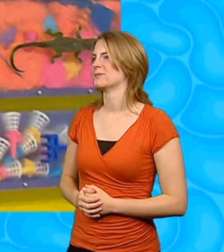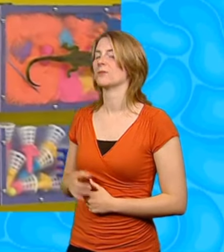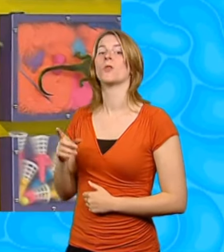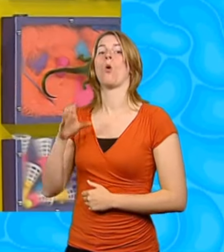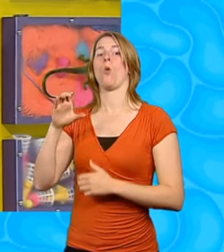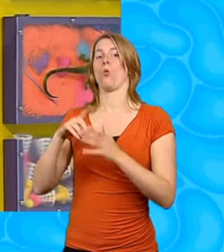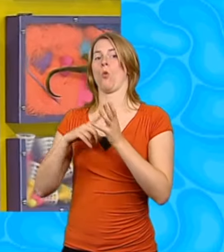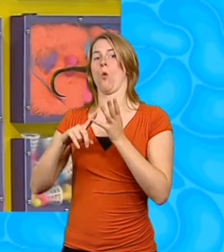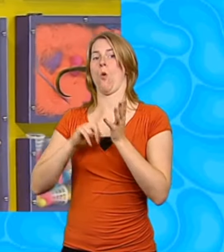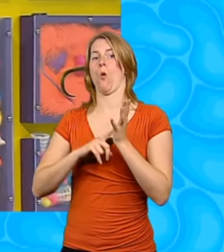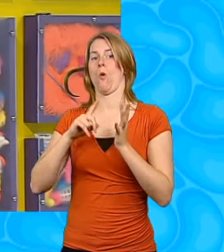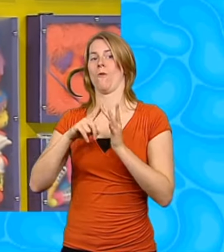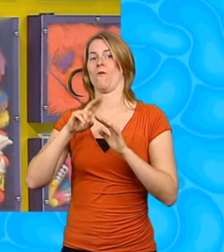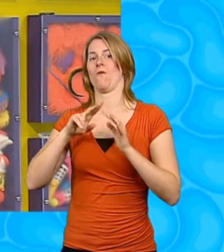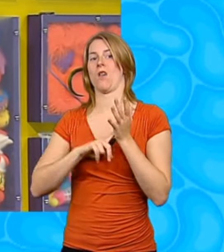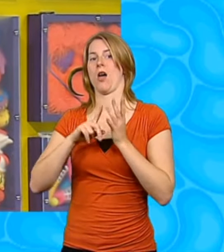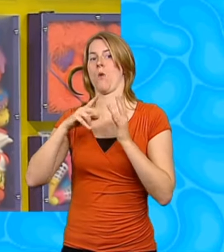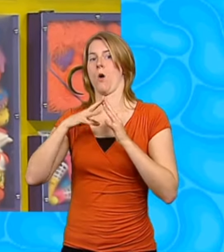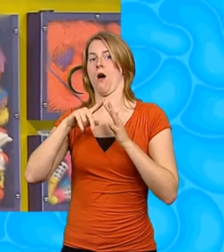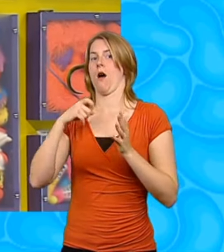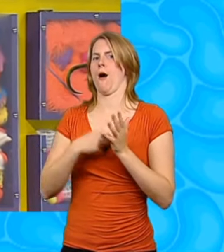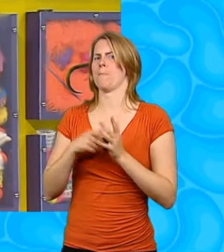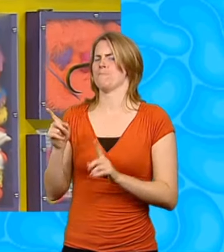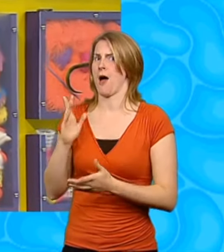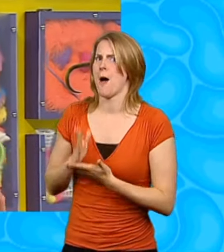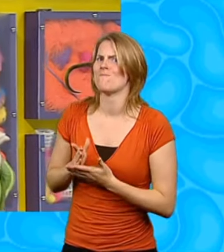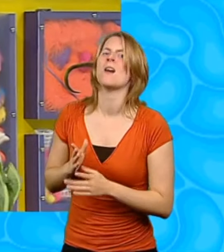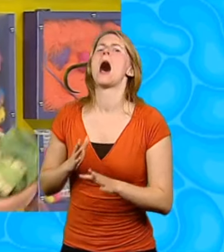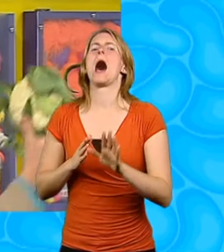A cauliflower. No, that's for my tea later, actually.